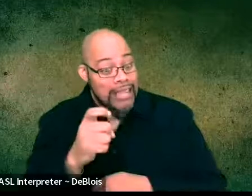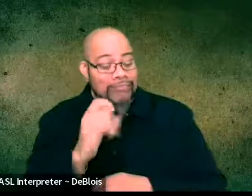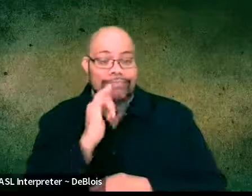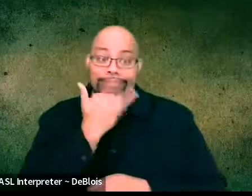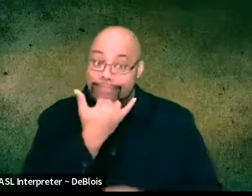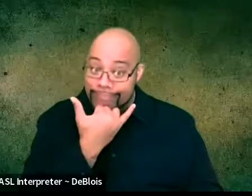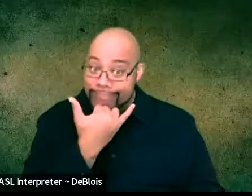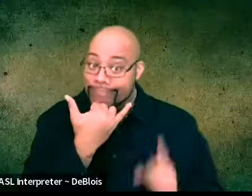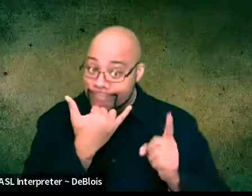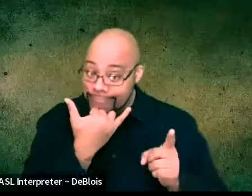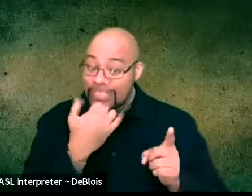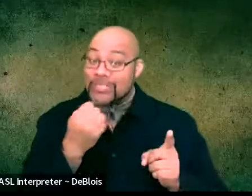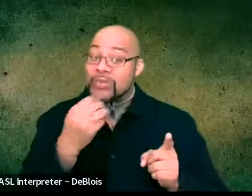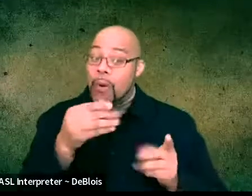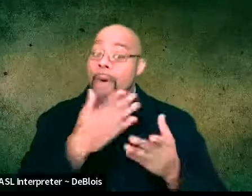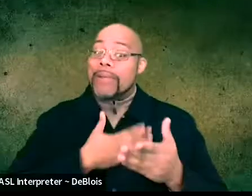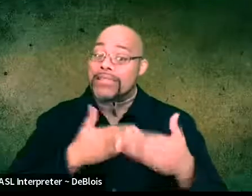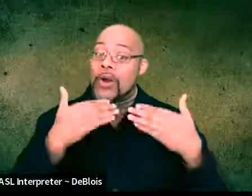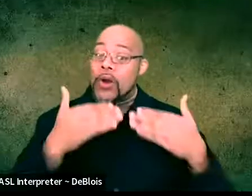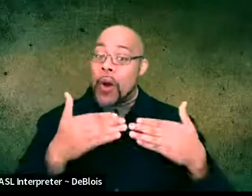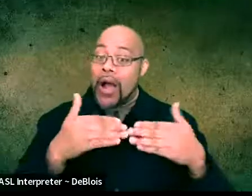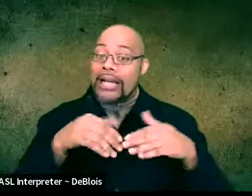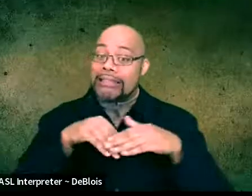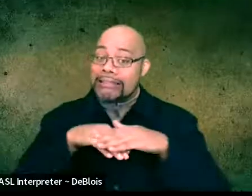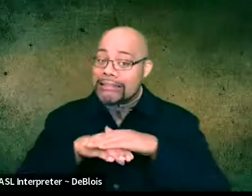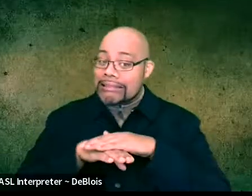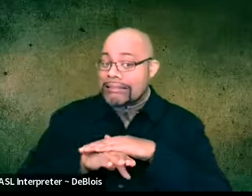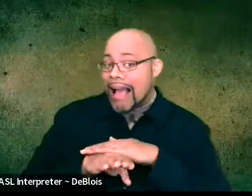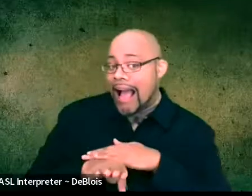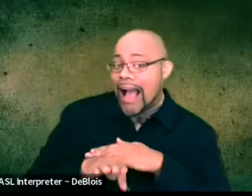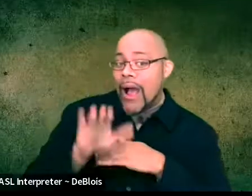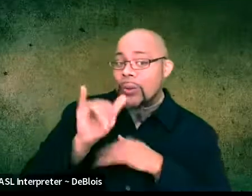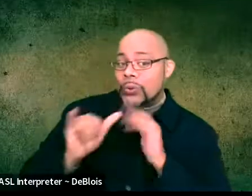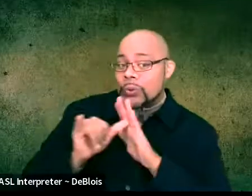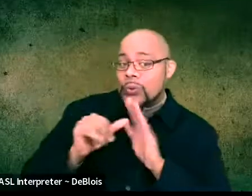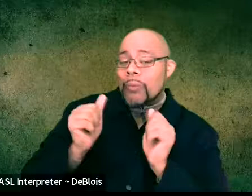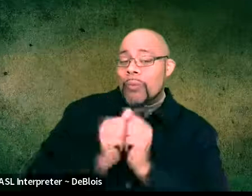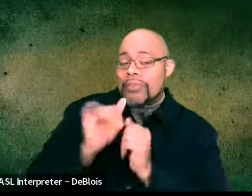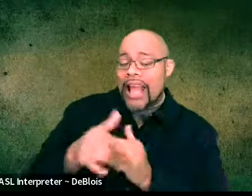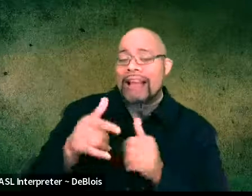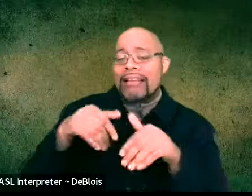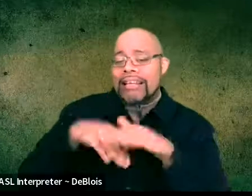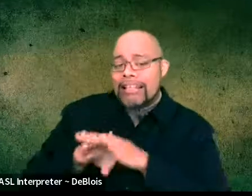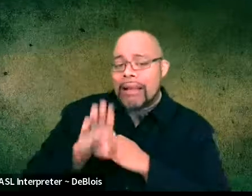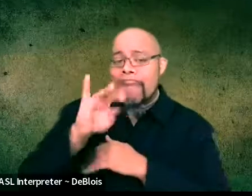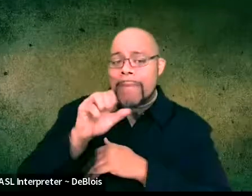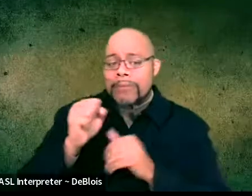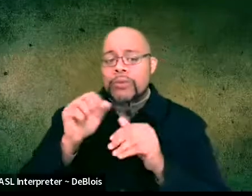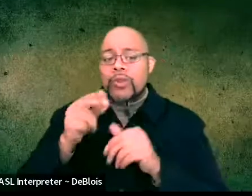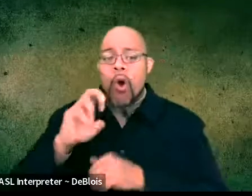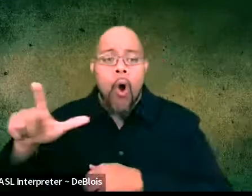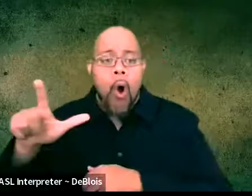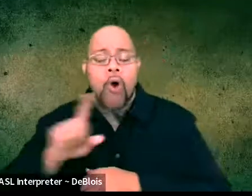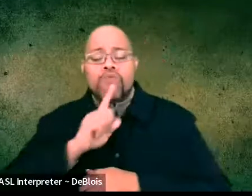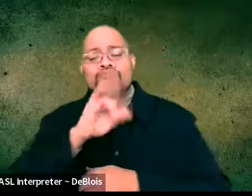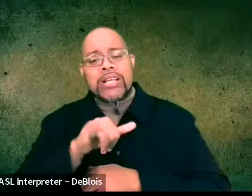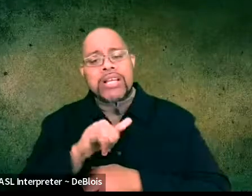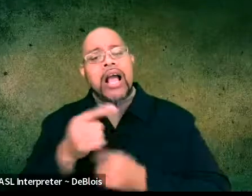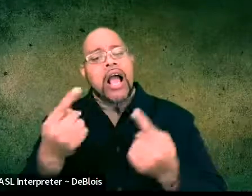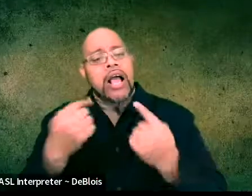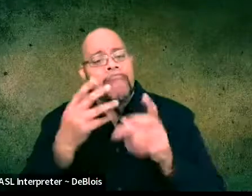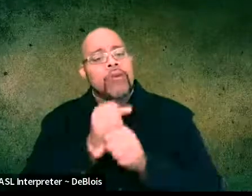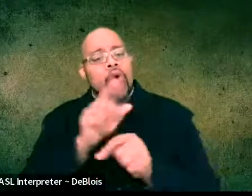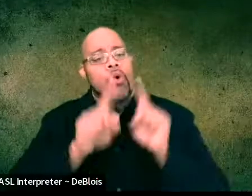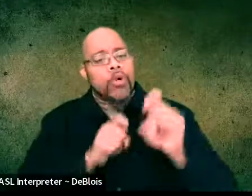incorrect. So please go ahead and slide on YouTube with us. Come on into the BIMS Hall and really do come to get